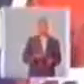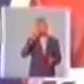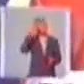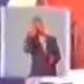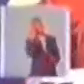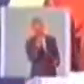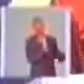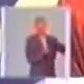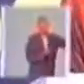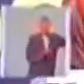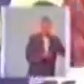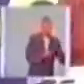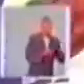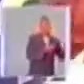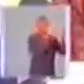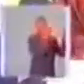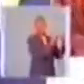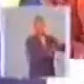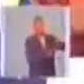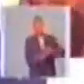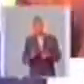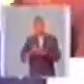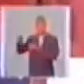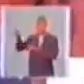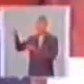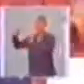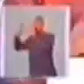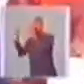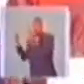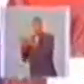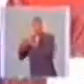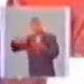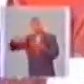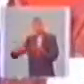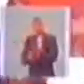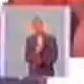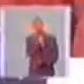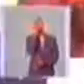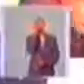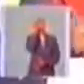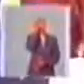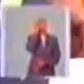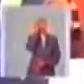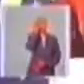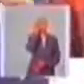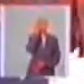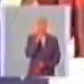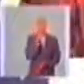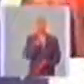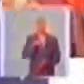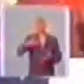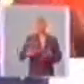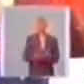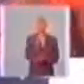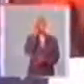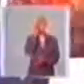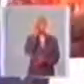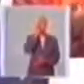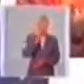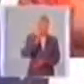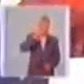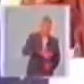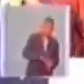bae. Ye tosum ye no. What's all with woman new wine? Grape and also so a dear I